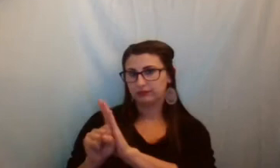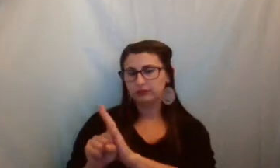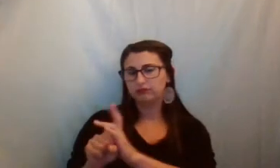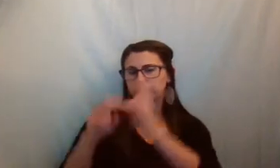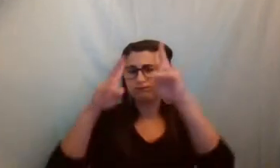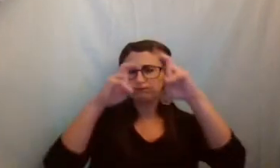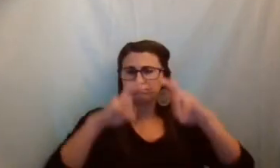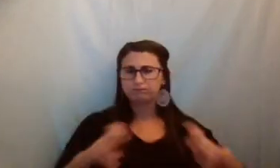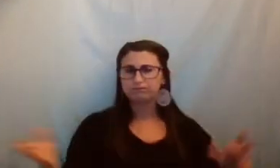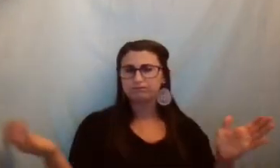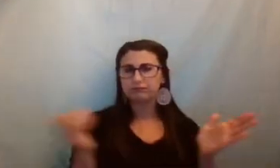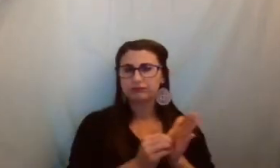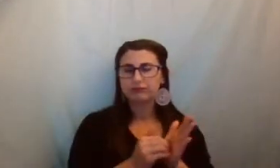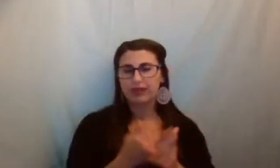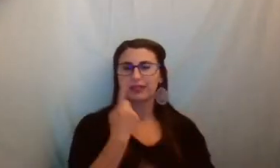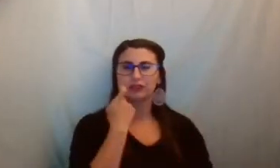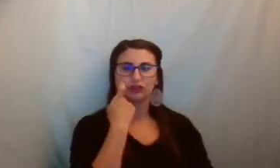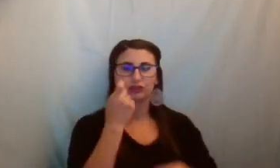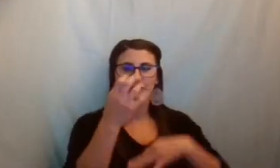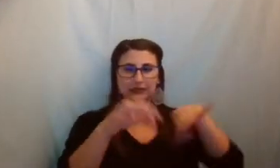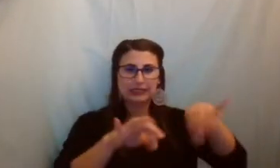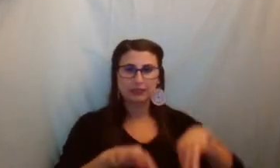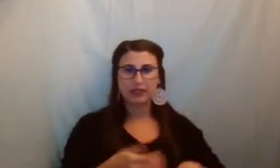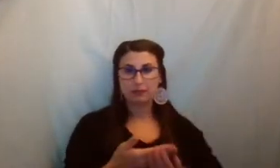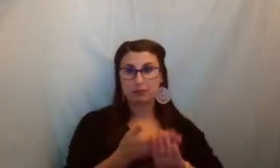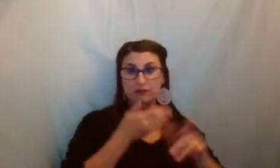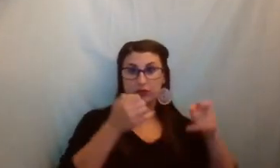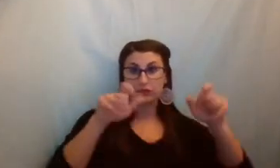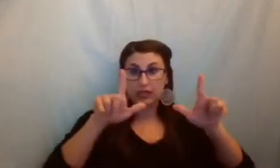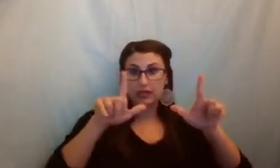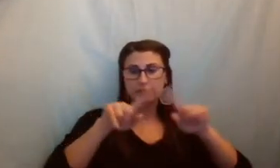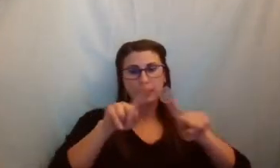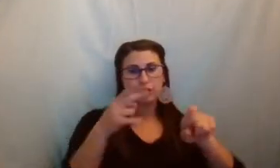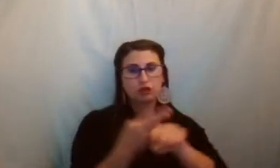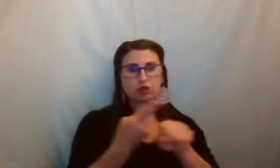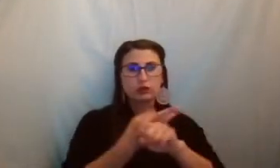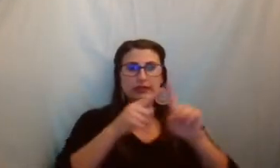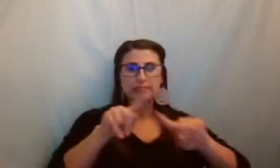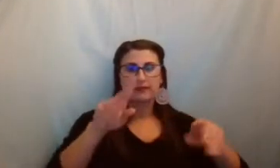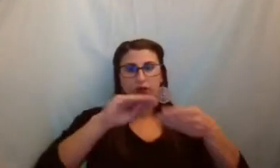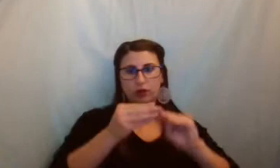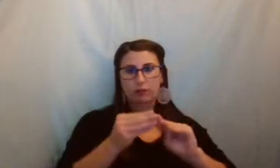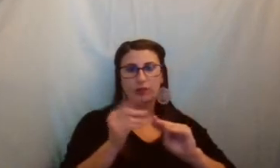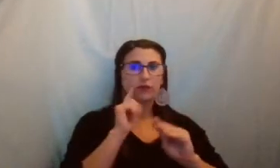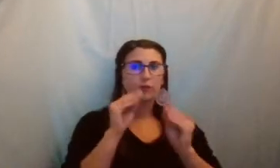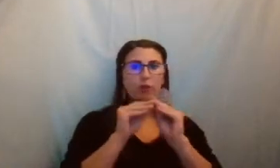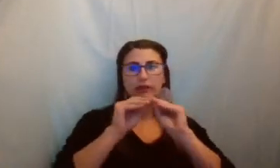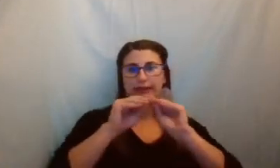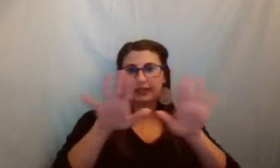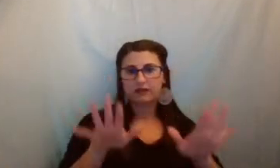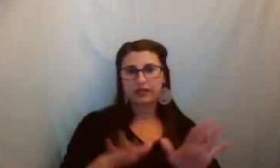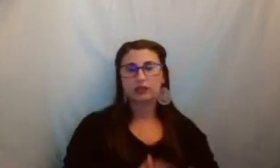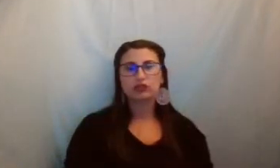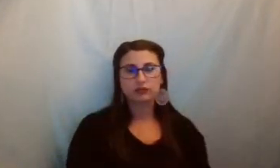to look at it again, what I just explained to you on the last slide, but with different numbers, just for